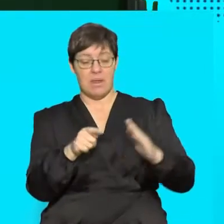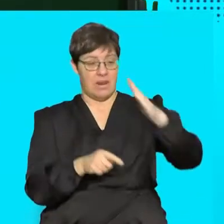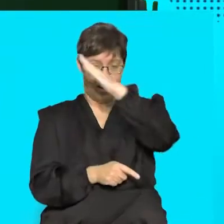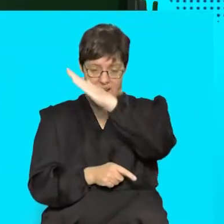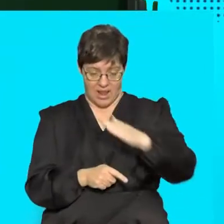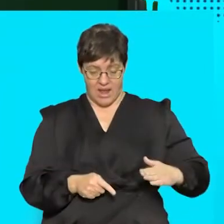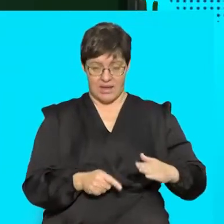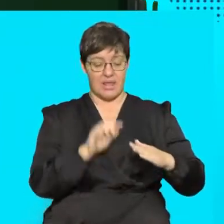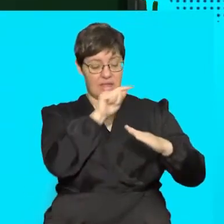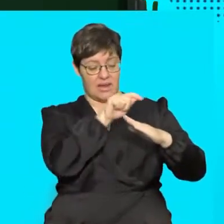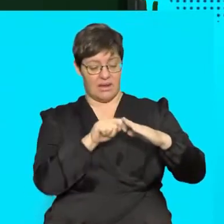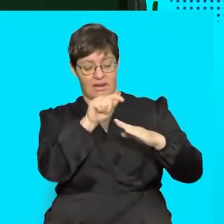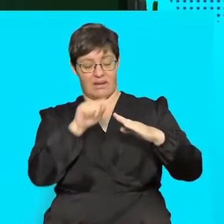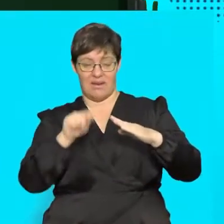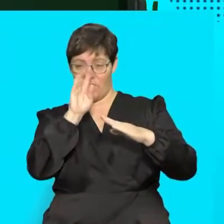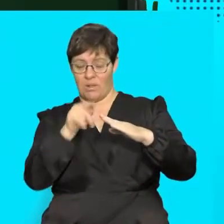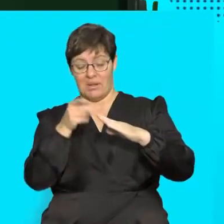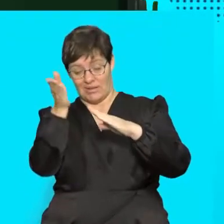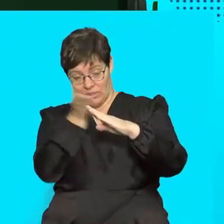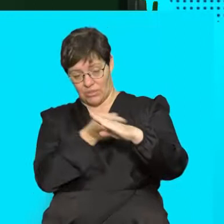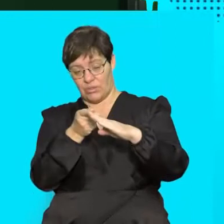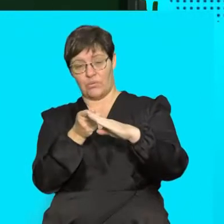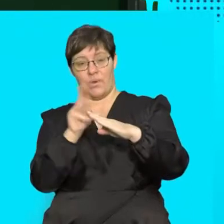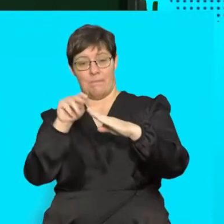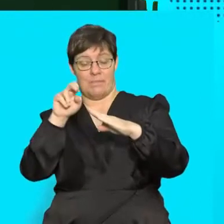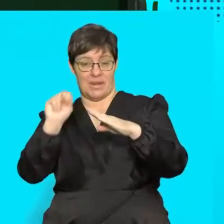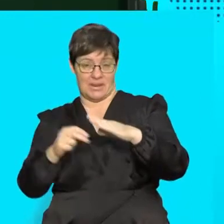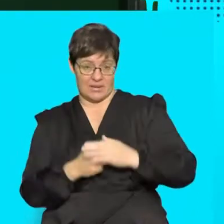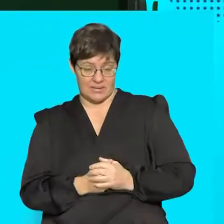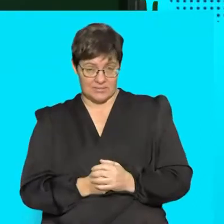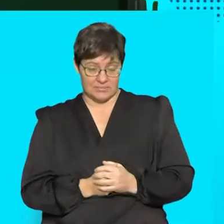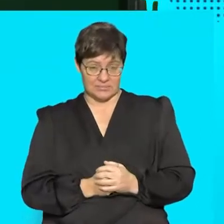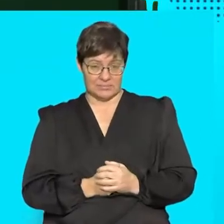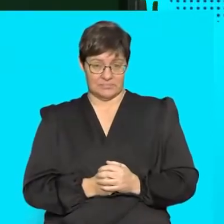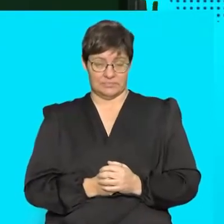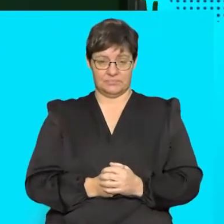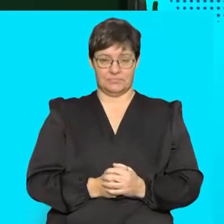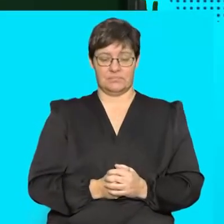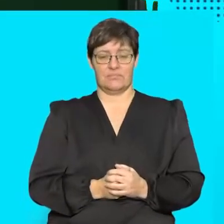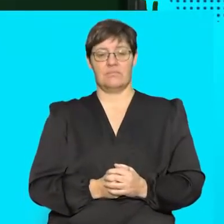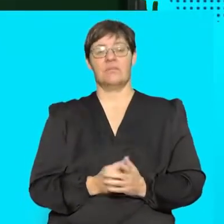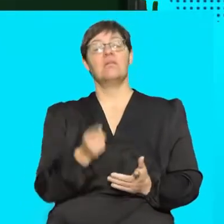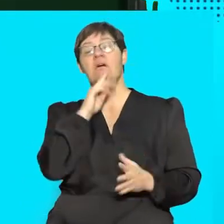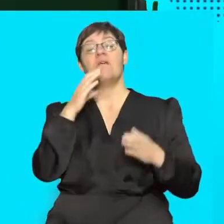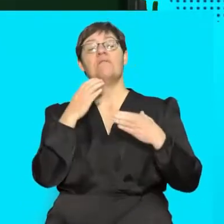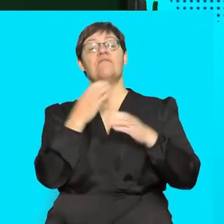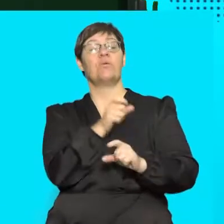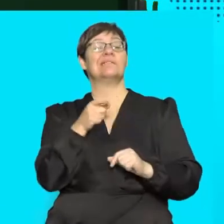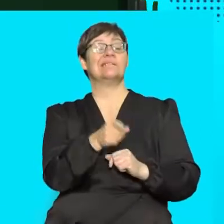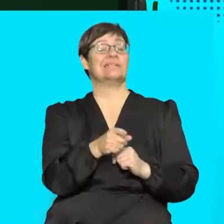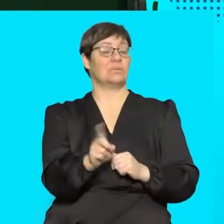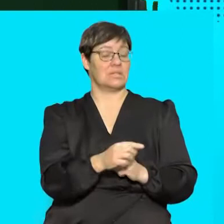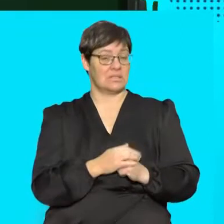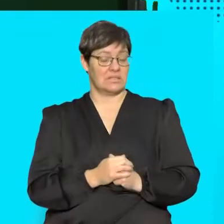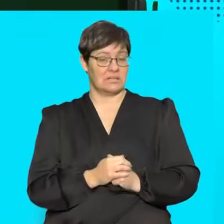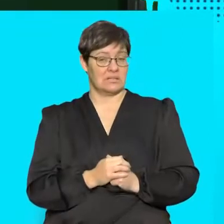we include on our scatter plot. And the regression line must pass through there. Now, the focus of